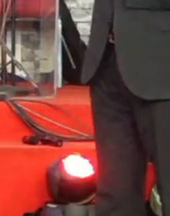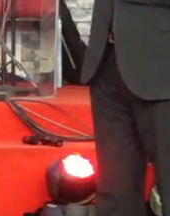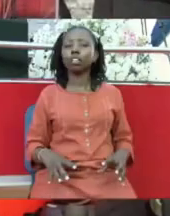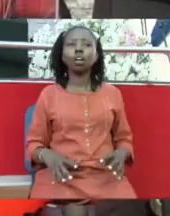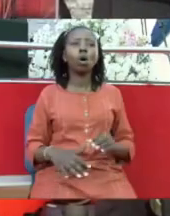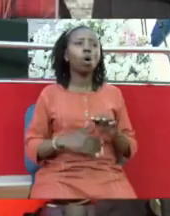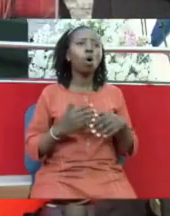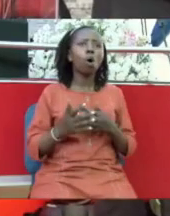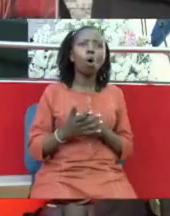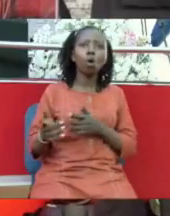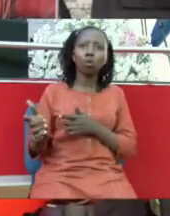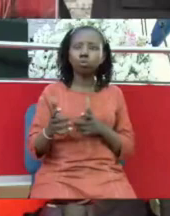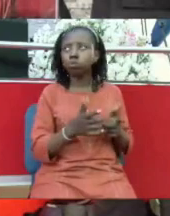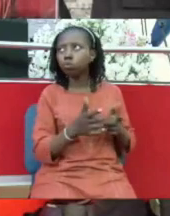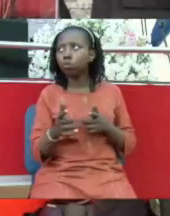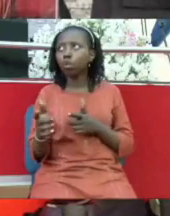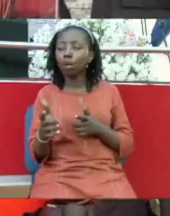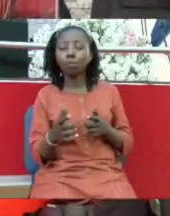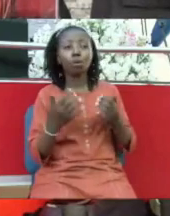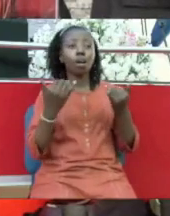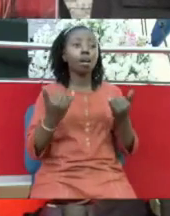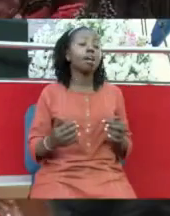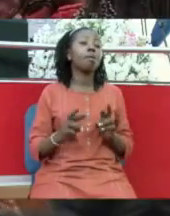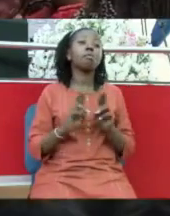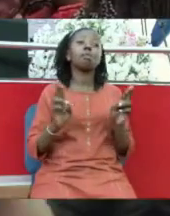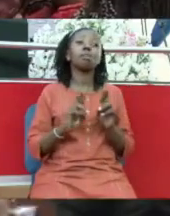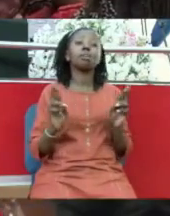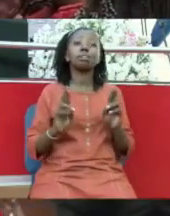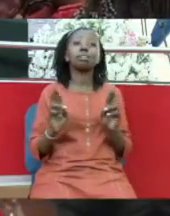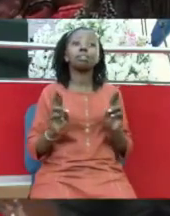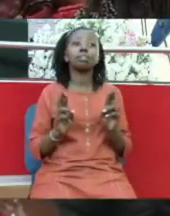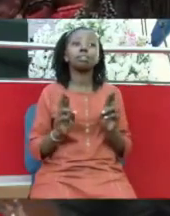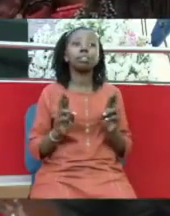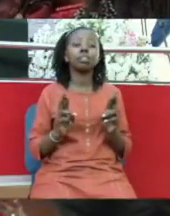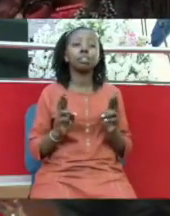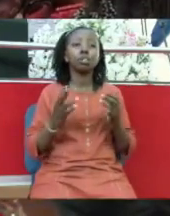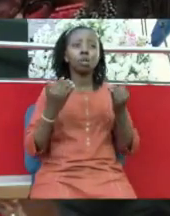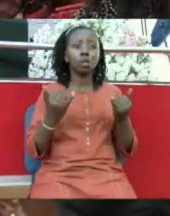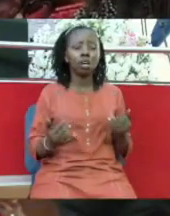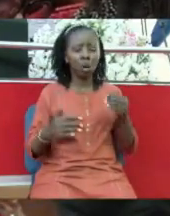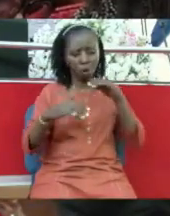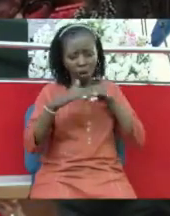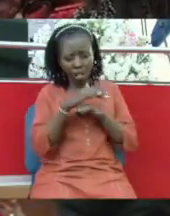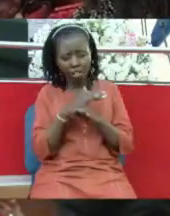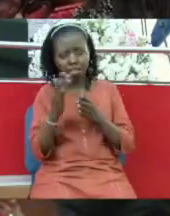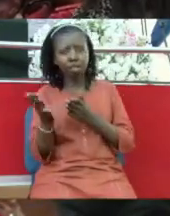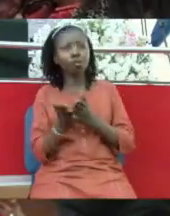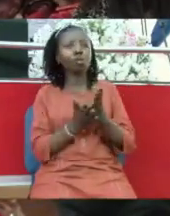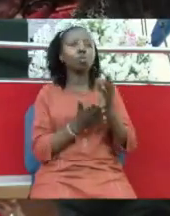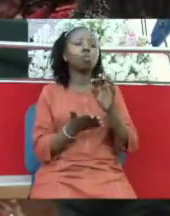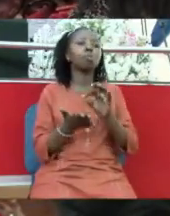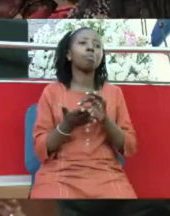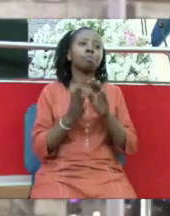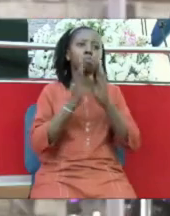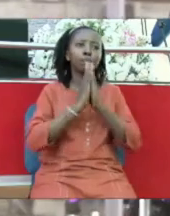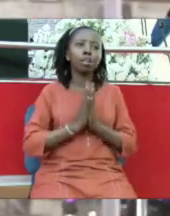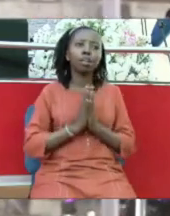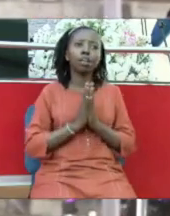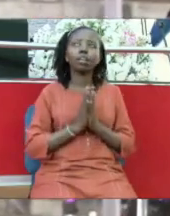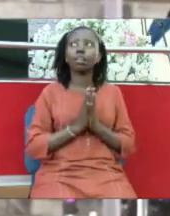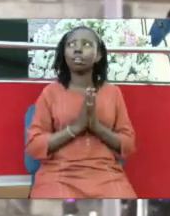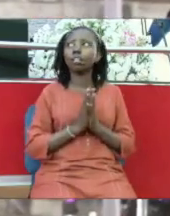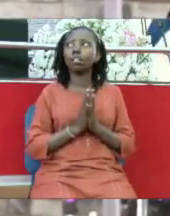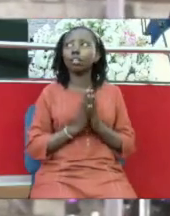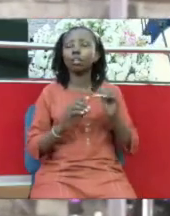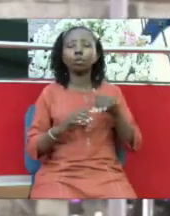weapons, you are now ready. Now plug in by prayer to the power